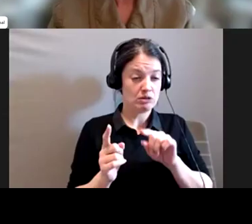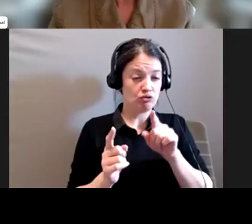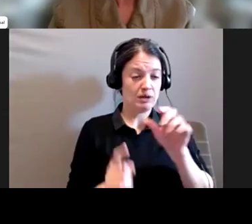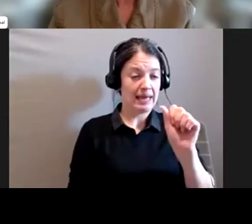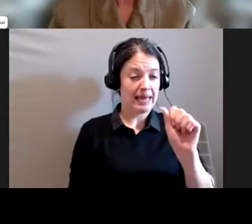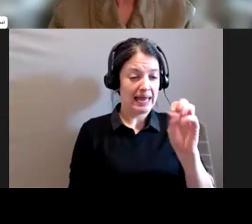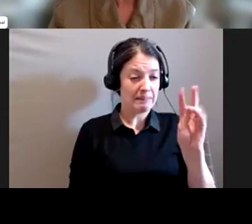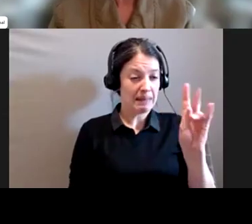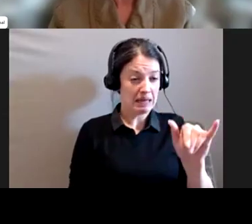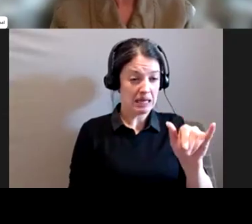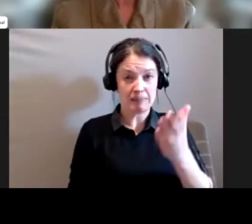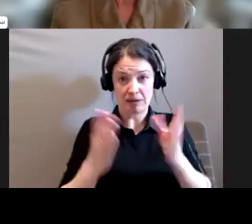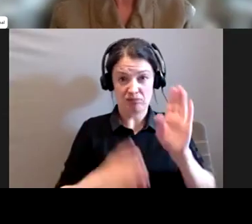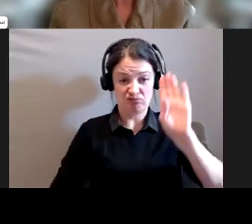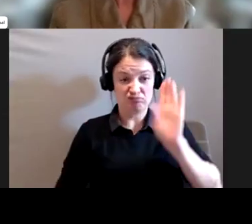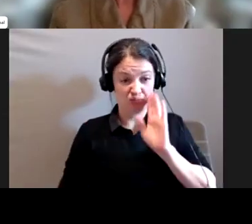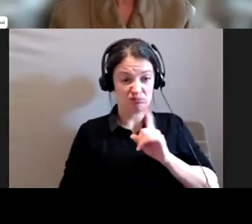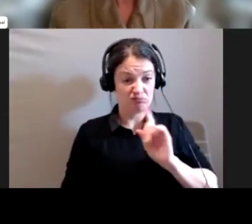it. I certainly think